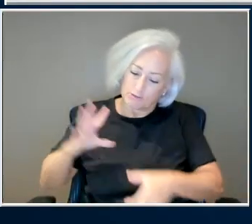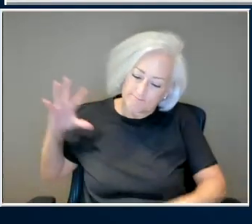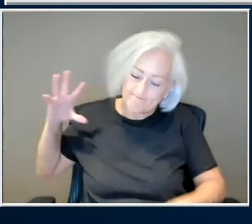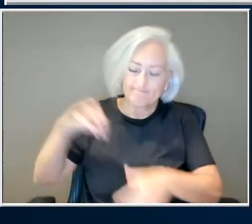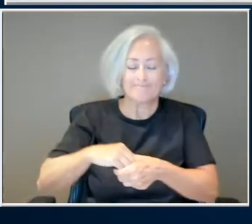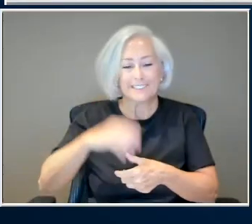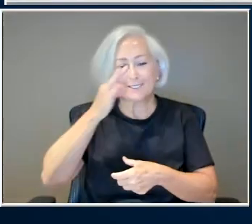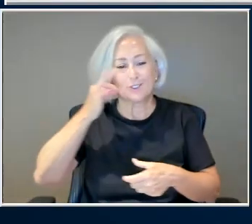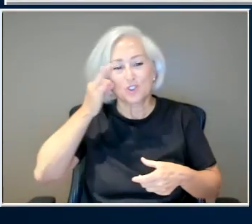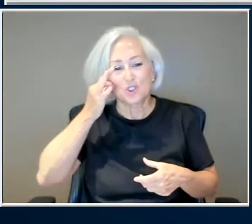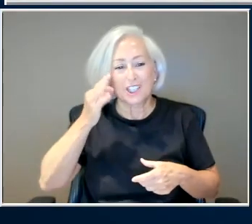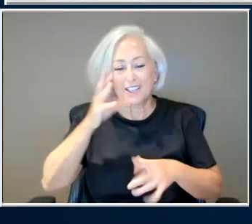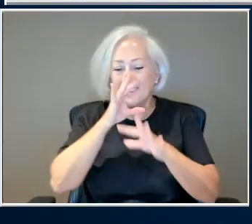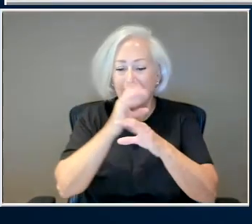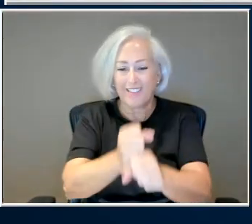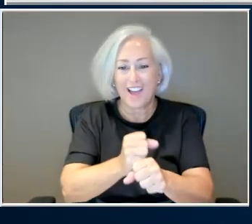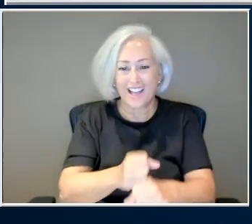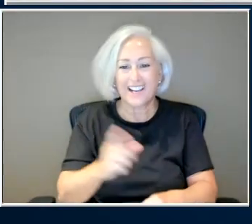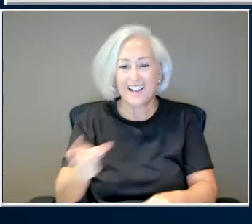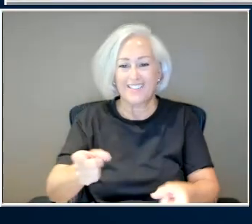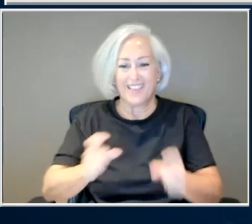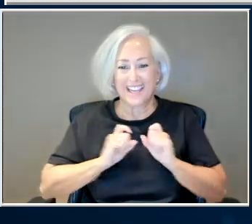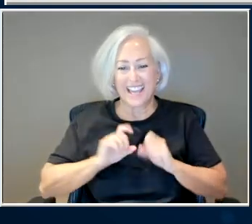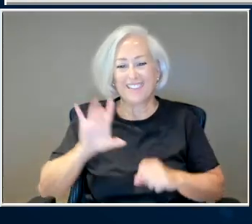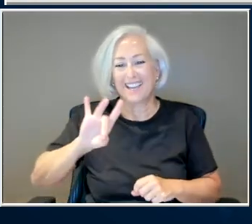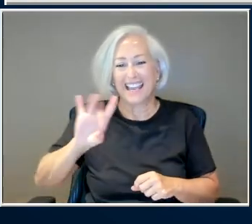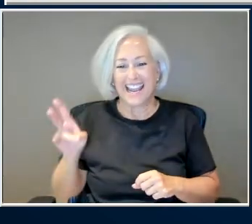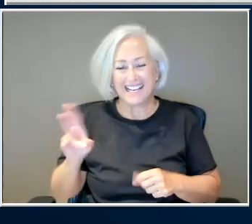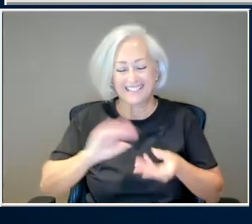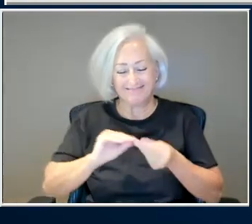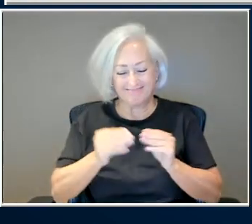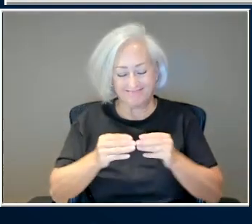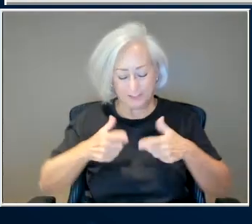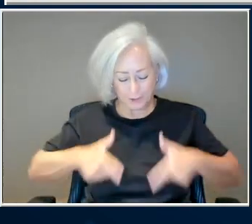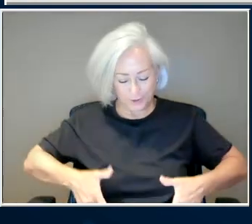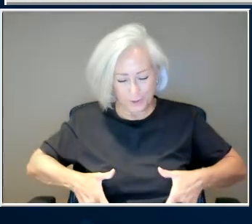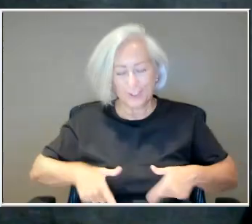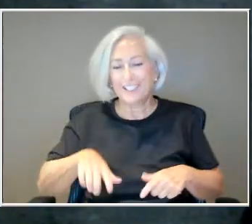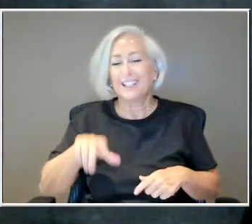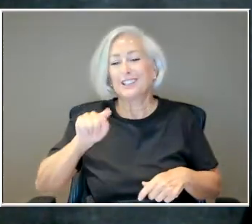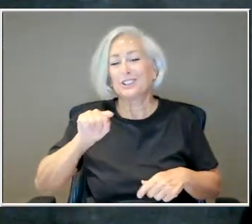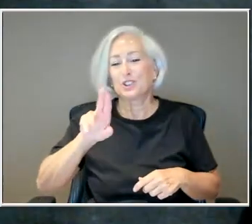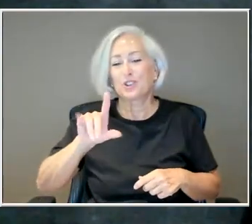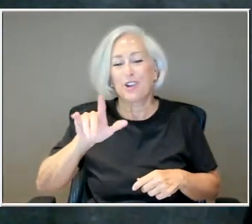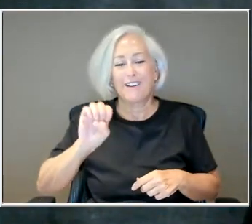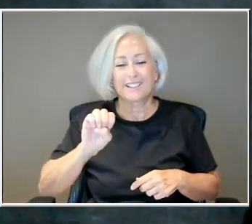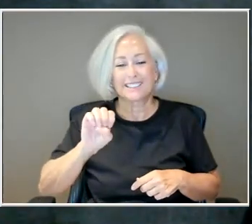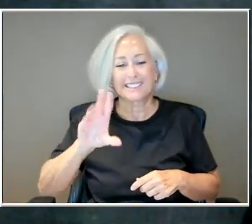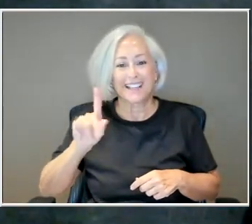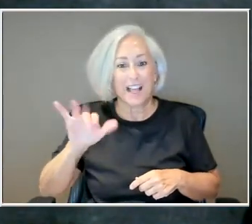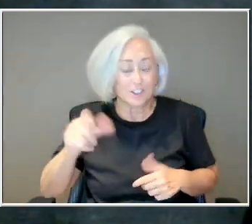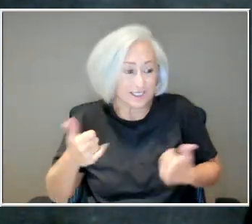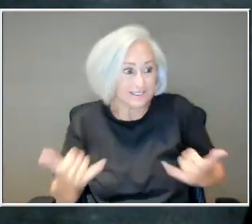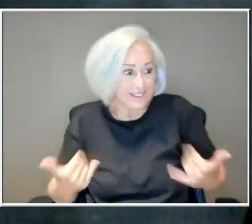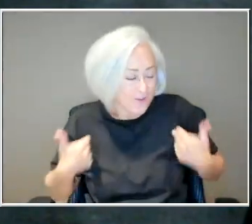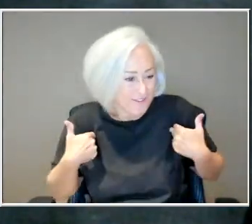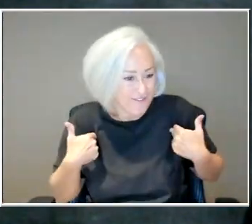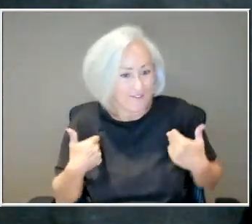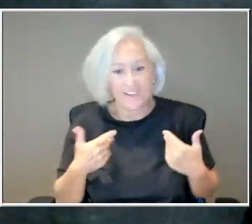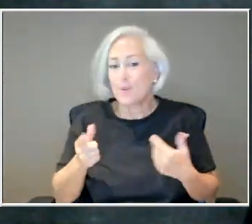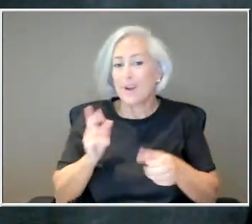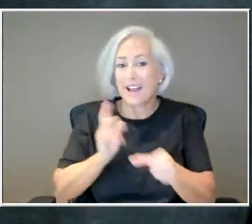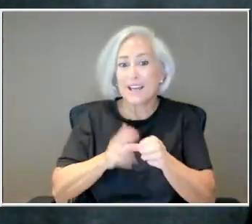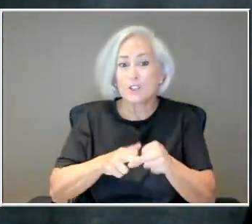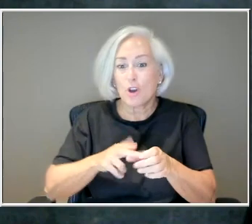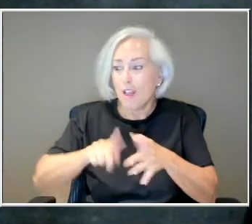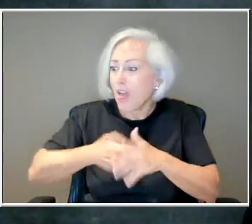sent me up a Travis Kelce jersey and all sorts of other Chiefs gear, and then so I got that now. And as soon as I joined, they started winning. So